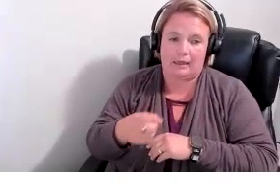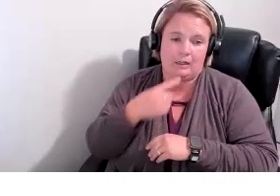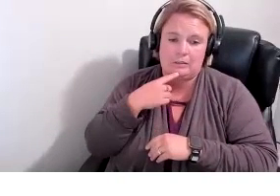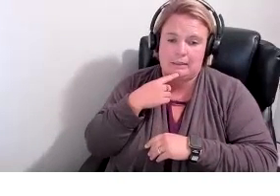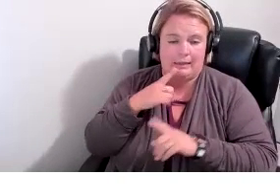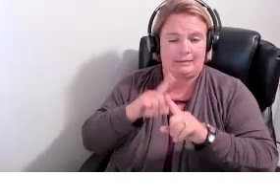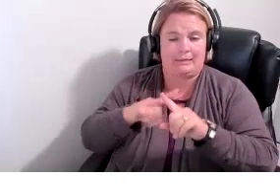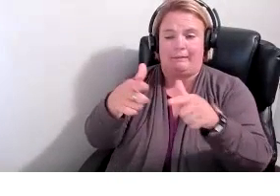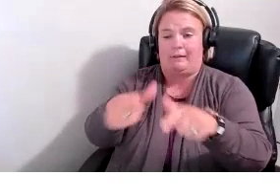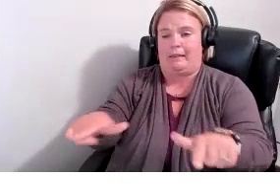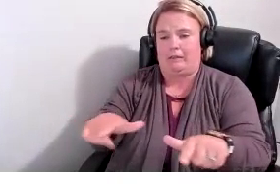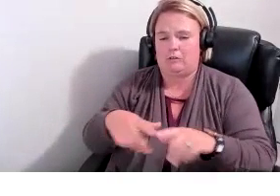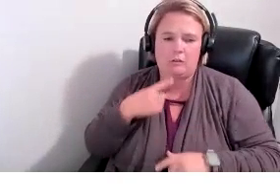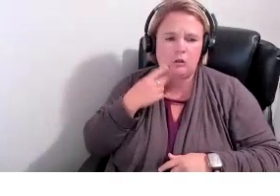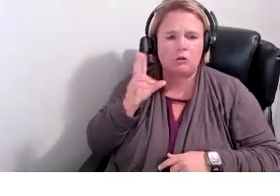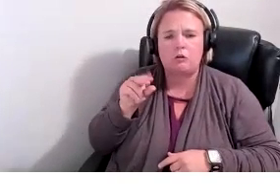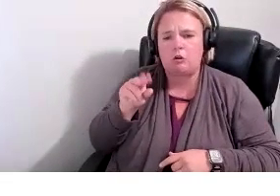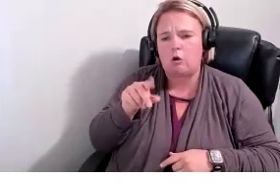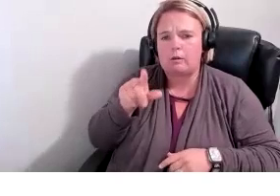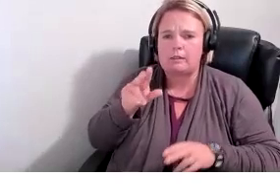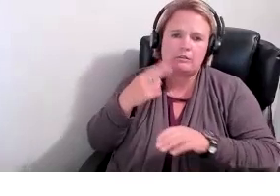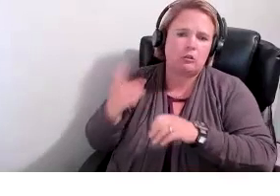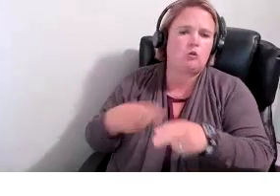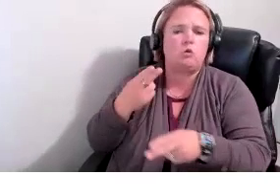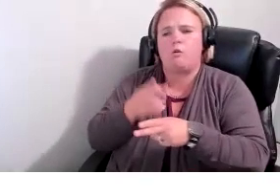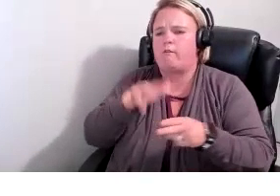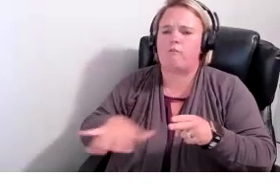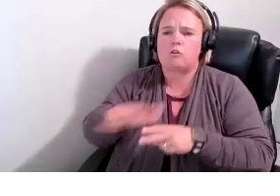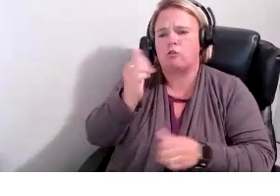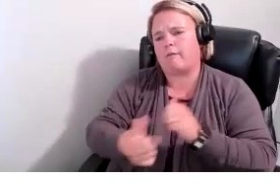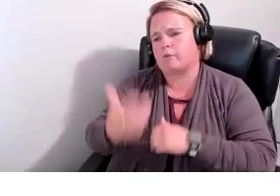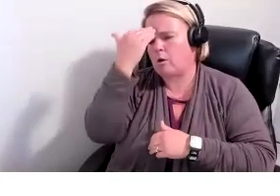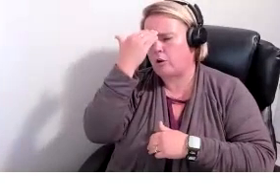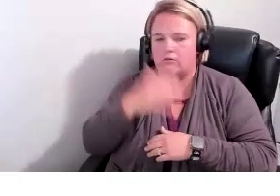language, and then they're like, no, it's the universal language. Okay.